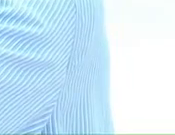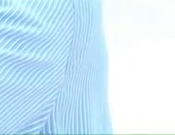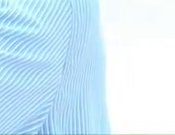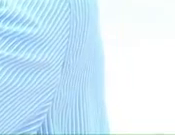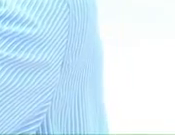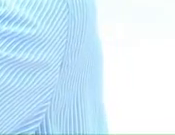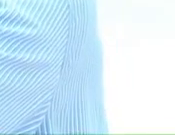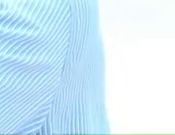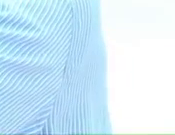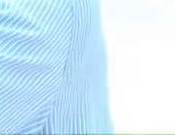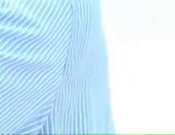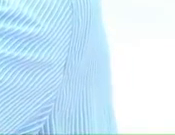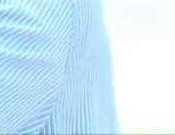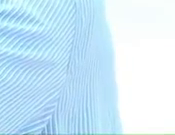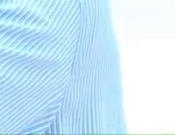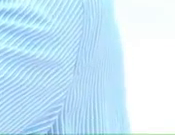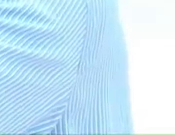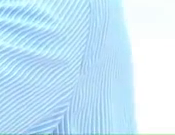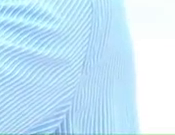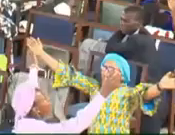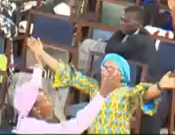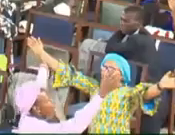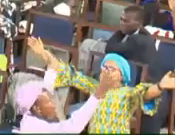from me tonight.